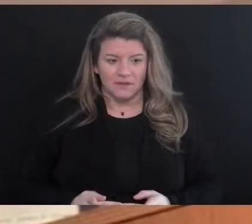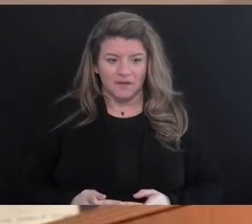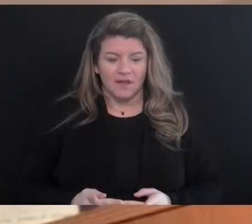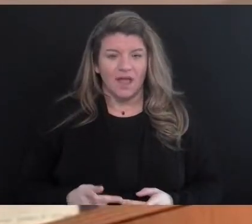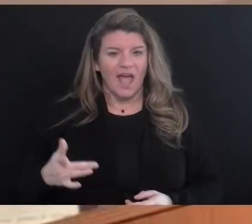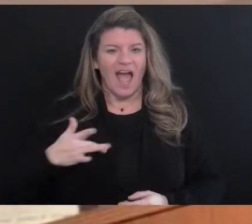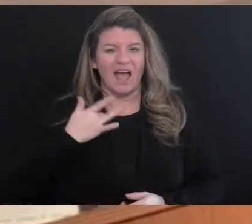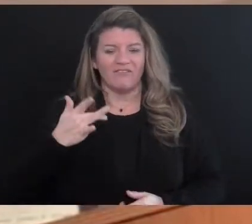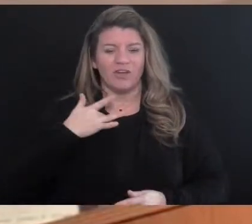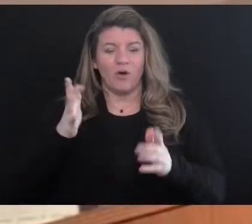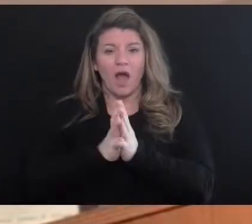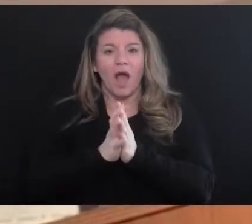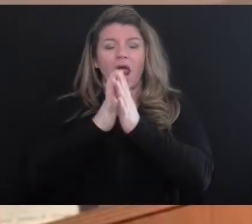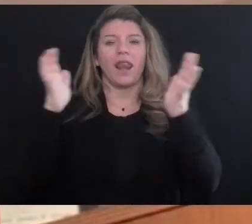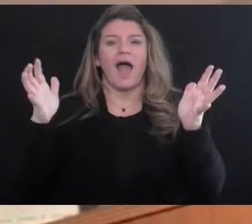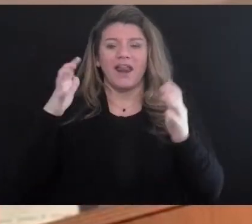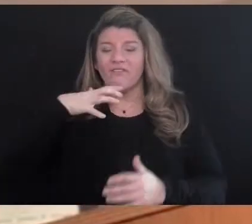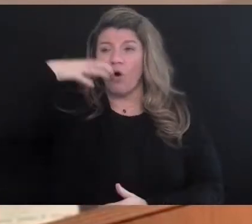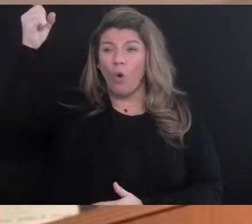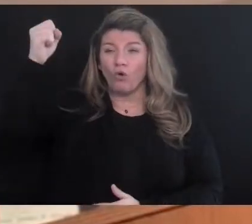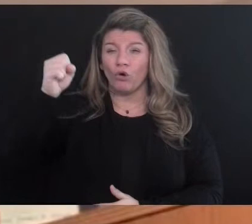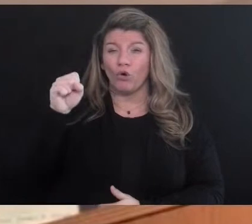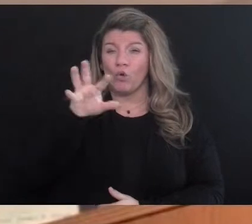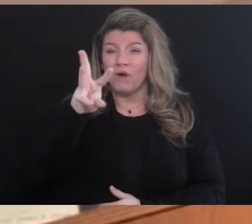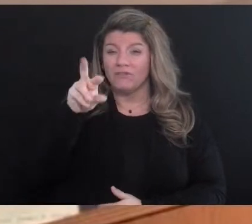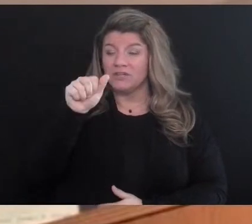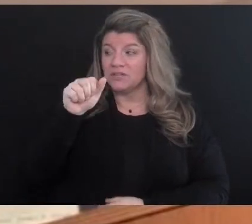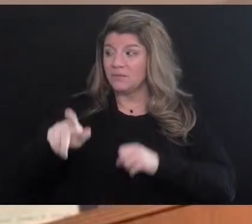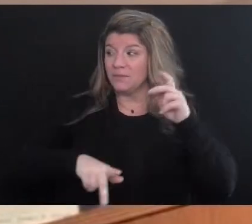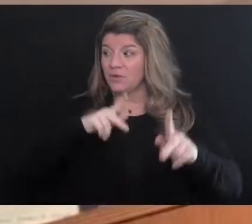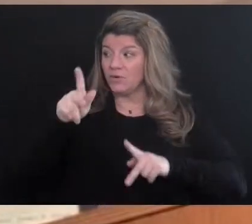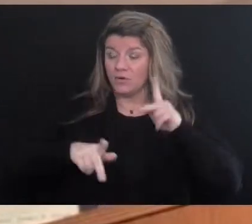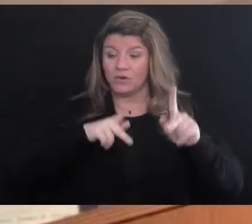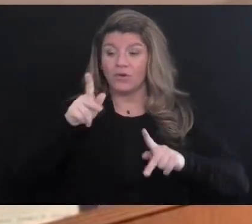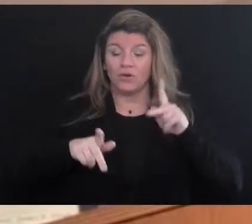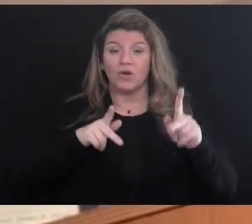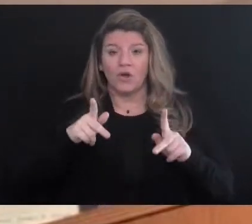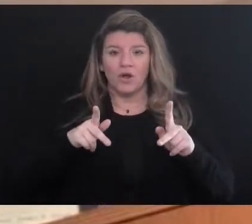of older West Virginians are